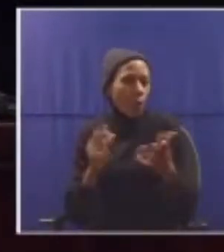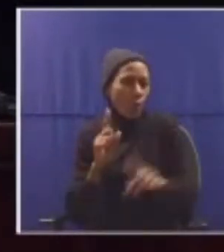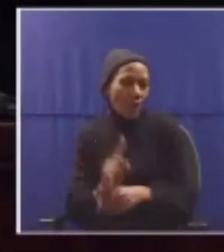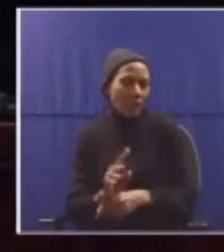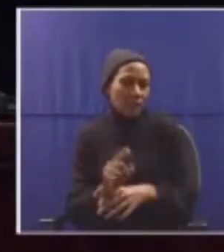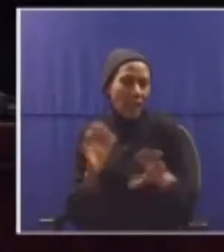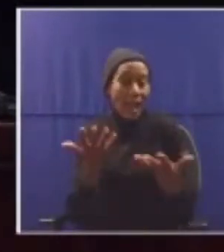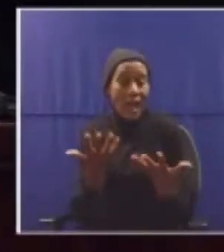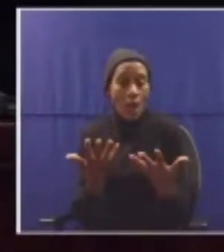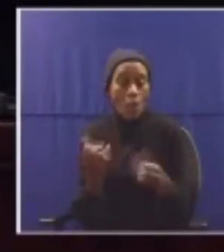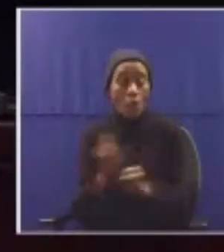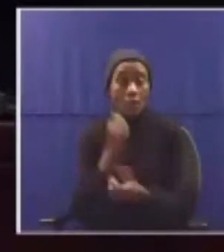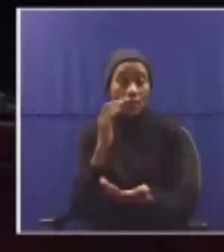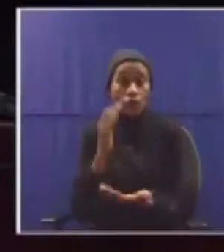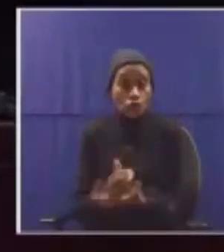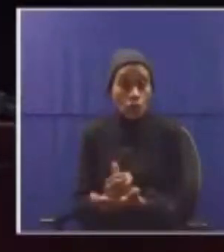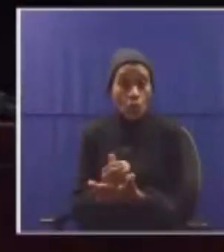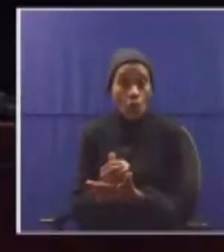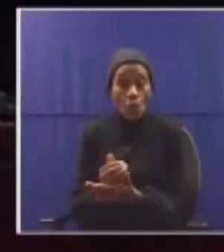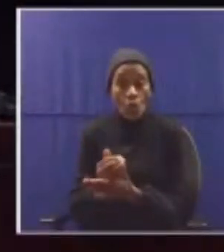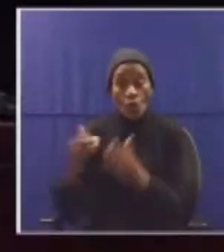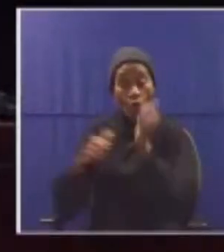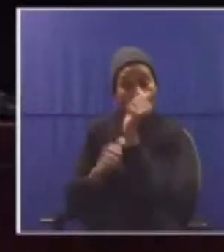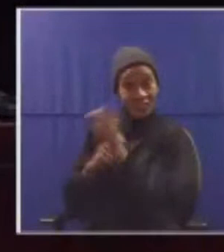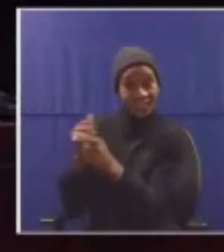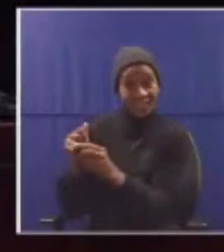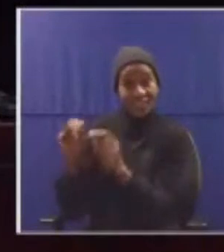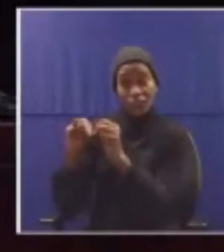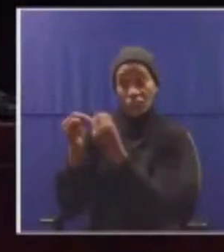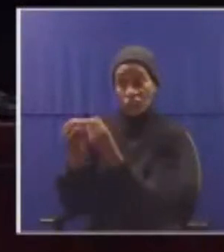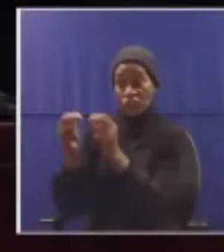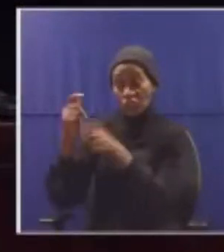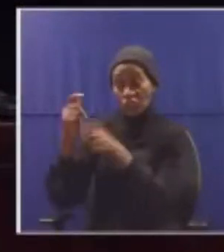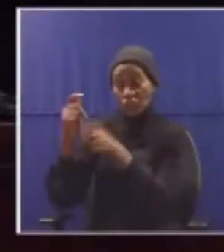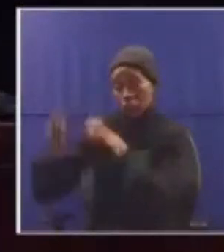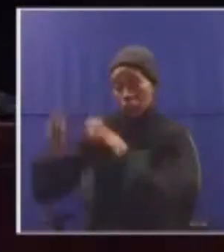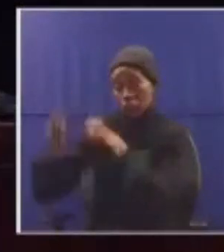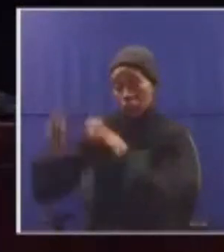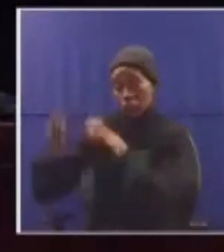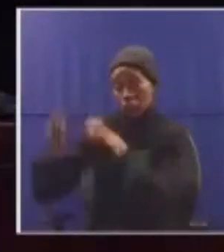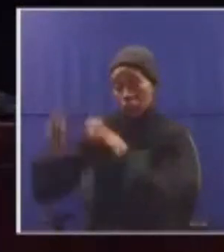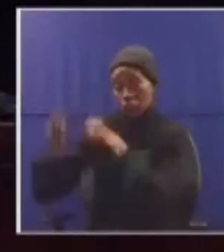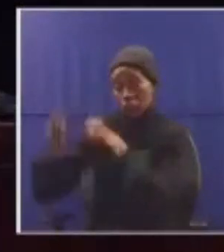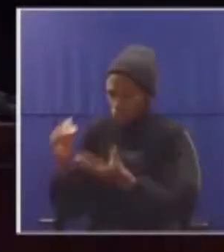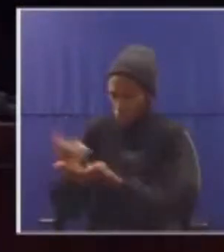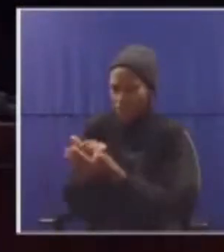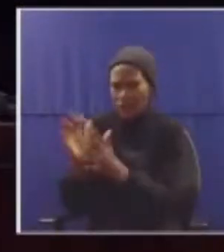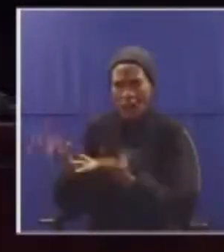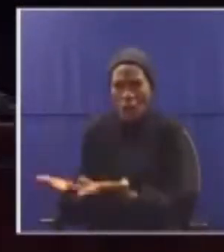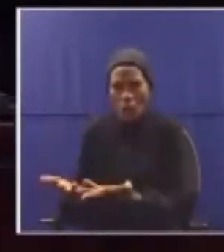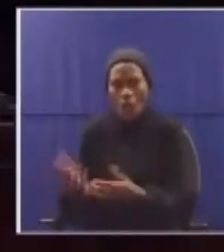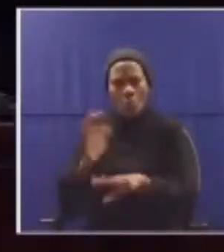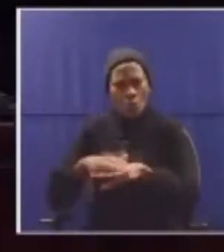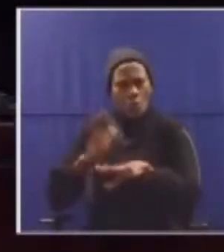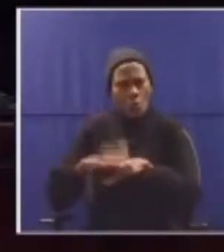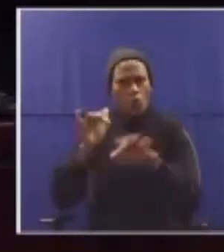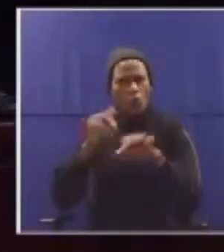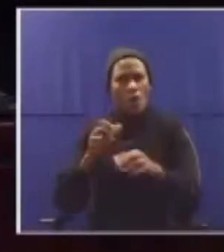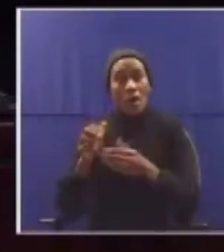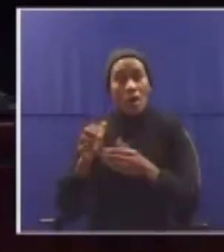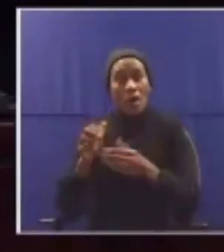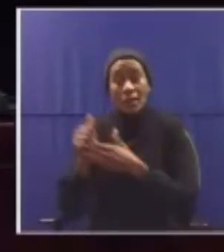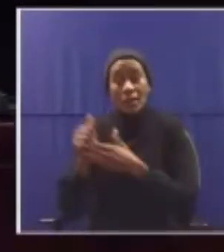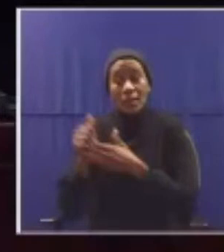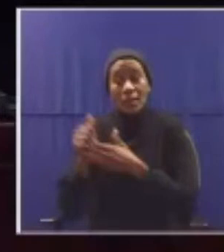the institution of traditional leadership. The high rate of the killing of traditional leaders, particularly in provinces